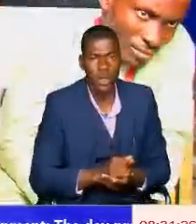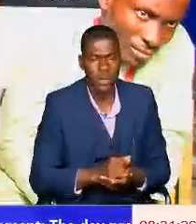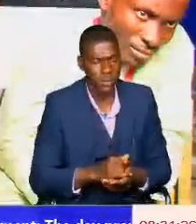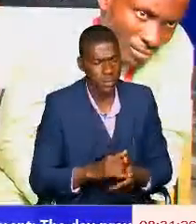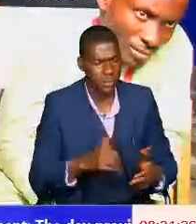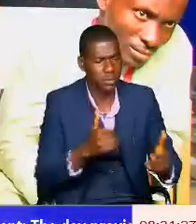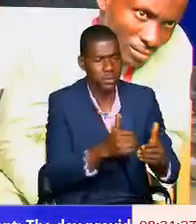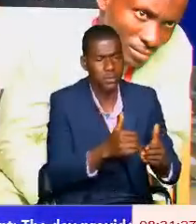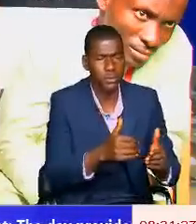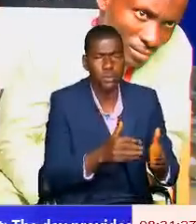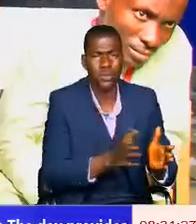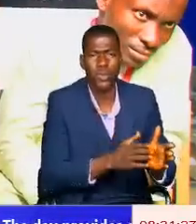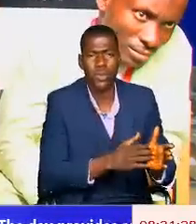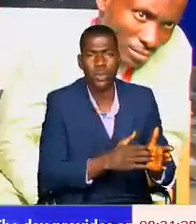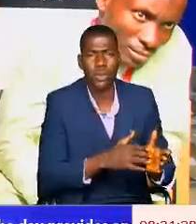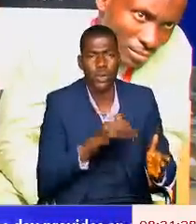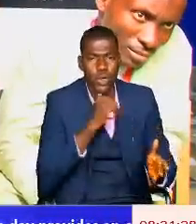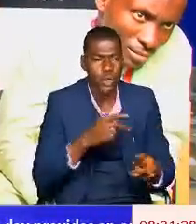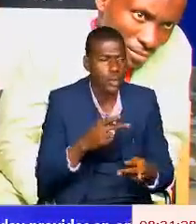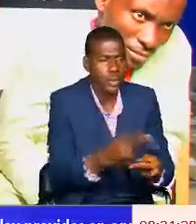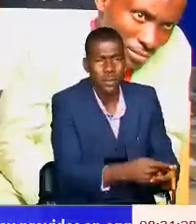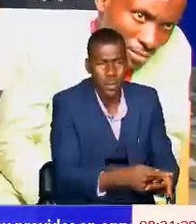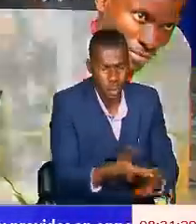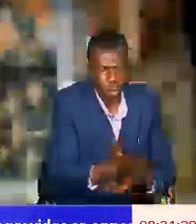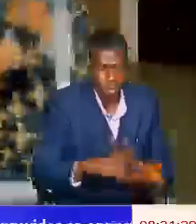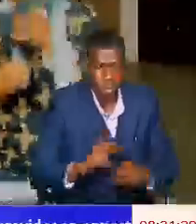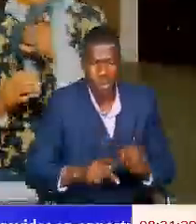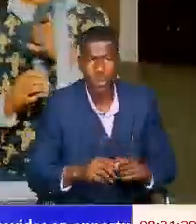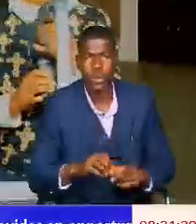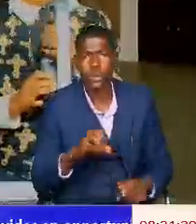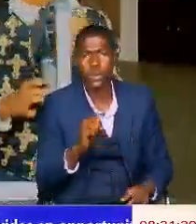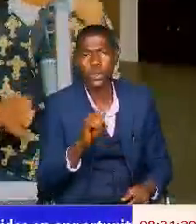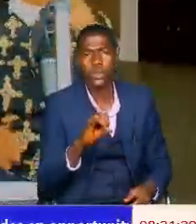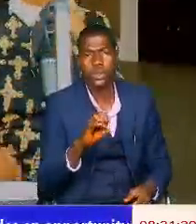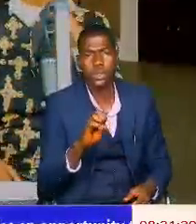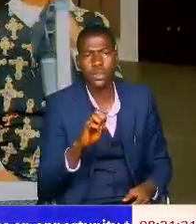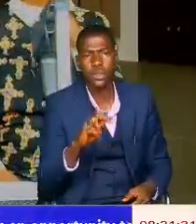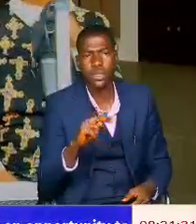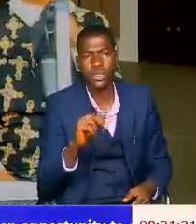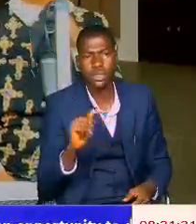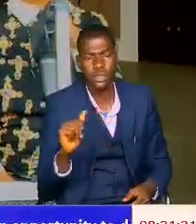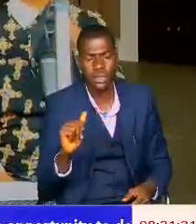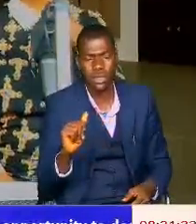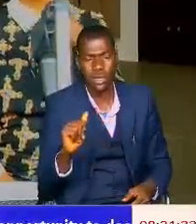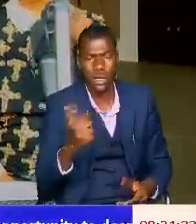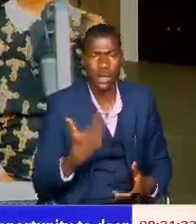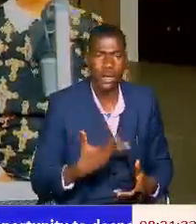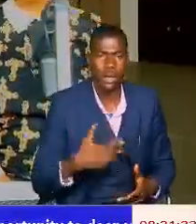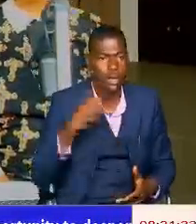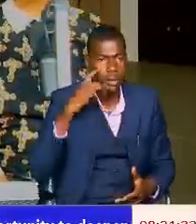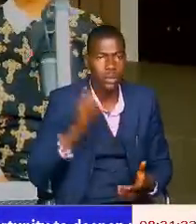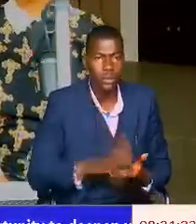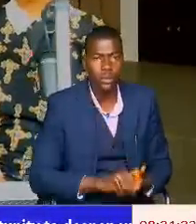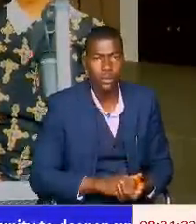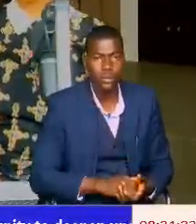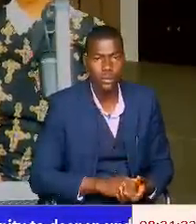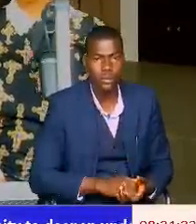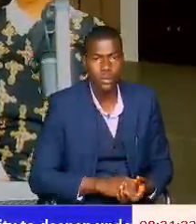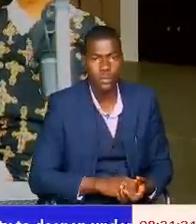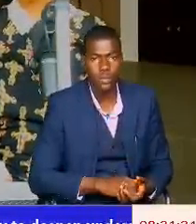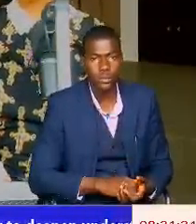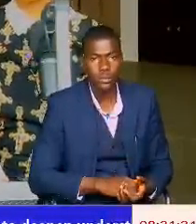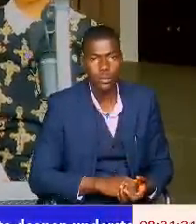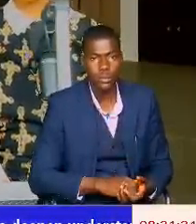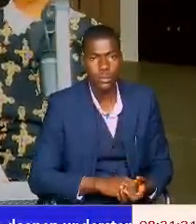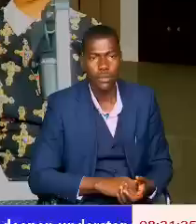the children. Now, some people carry Sienna. They follow him for back. Kidnap him now for Kaduna, then go knock your door. Come